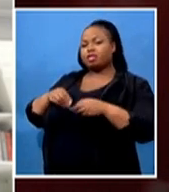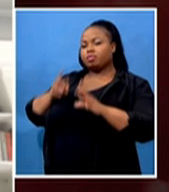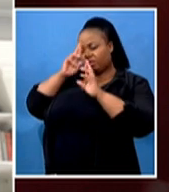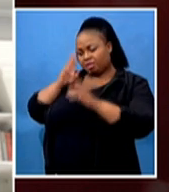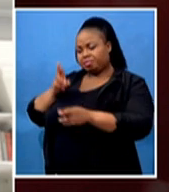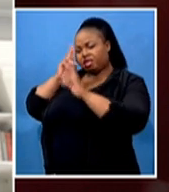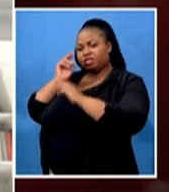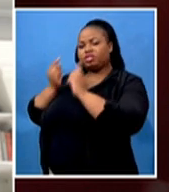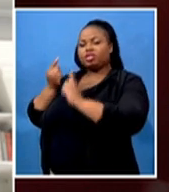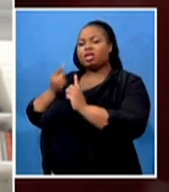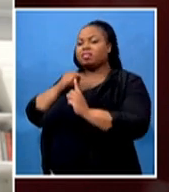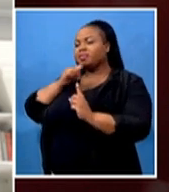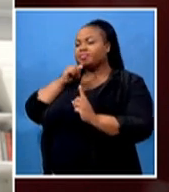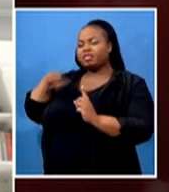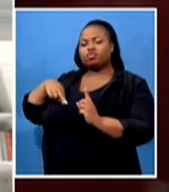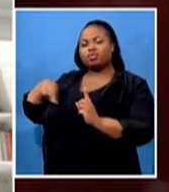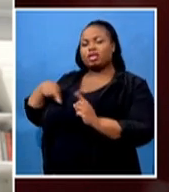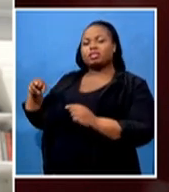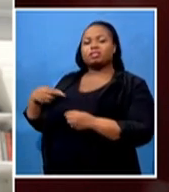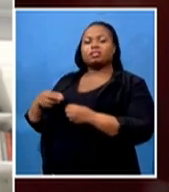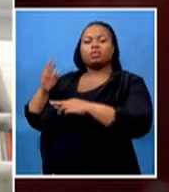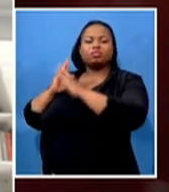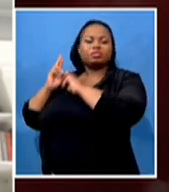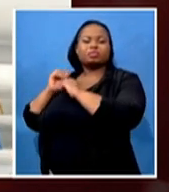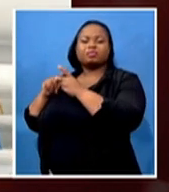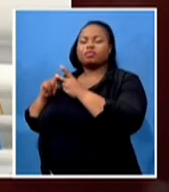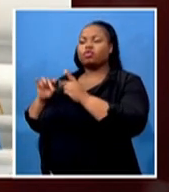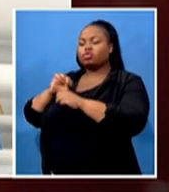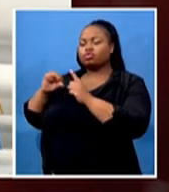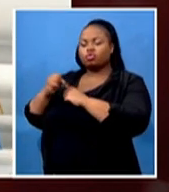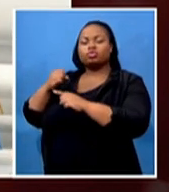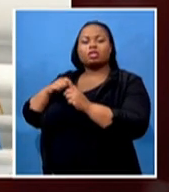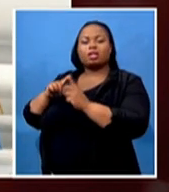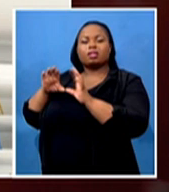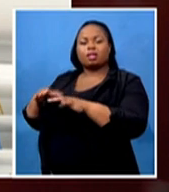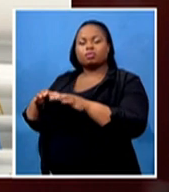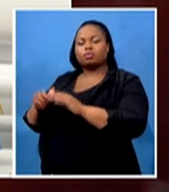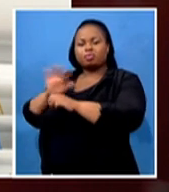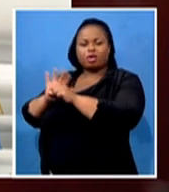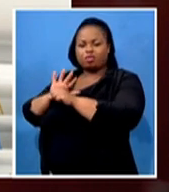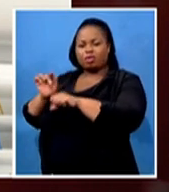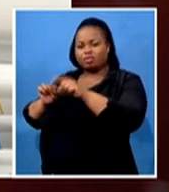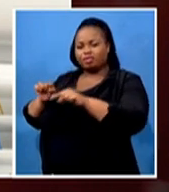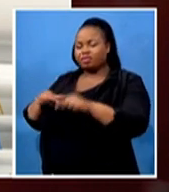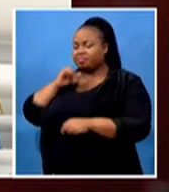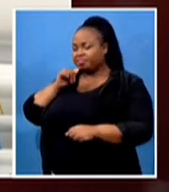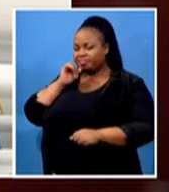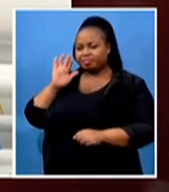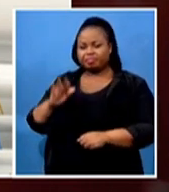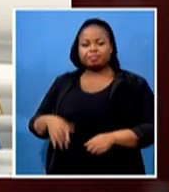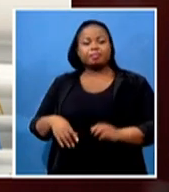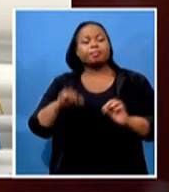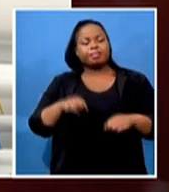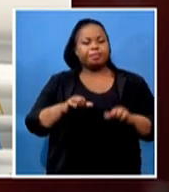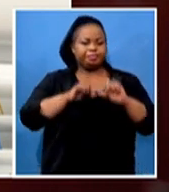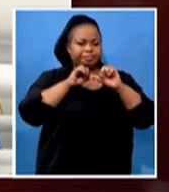forth, and backgrounds as well, and social class. Of course, we'll continue to have conversations with you at different phases as you prepare to go in, but thank